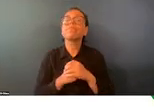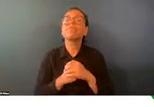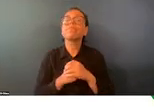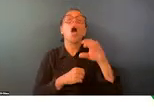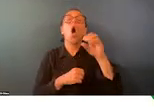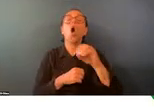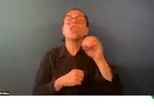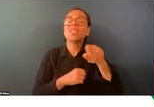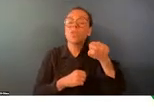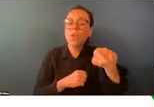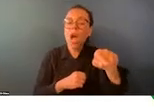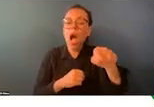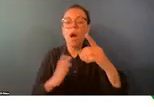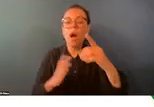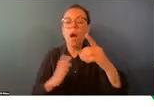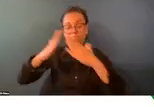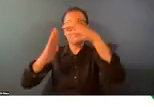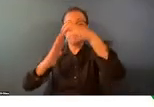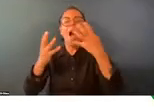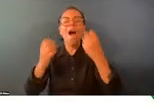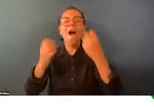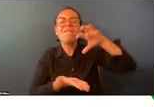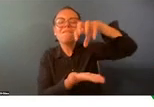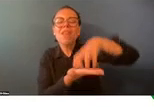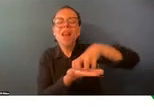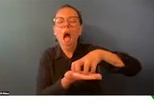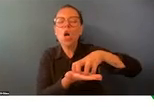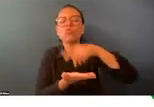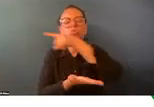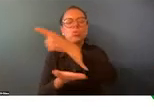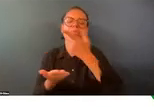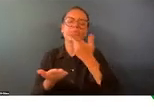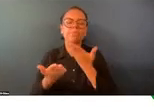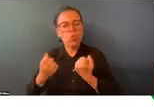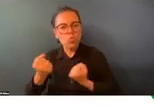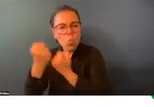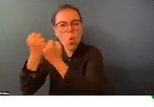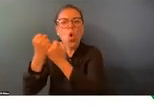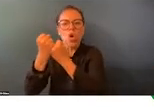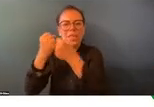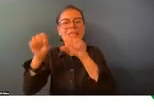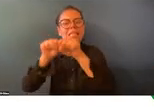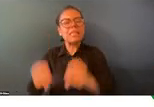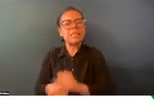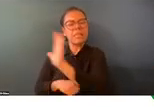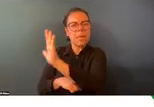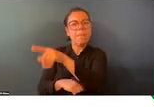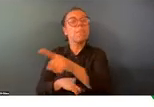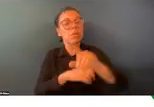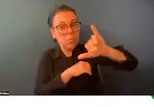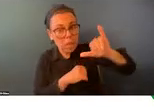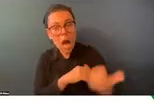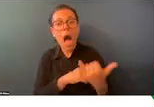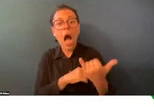However, Oxfam decided to help the village build a water system. The community supported the construction by providing